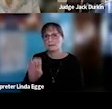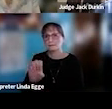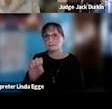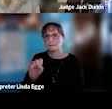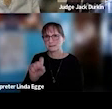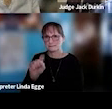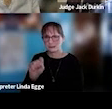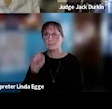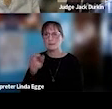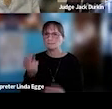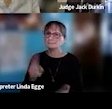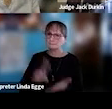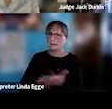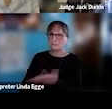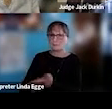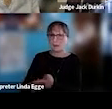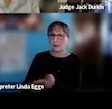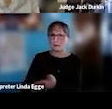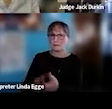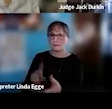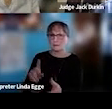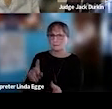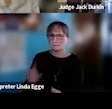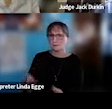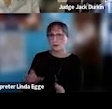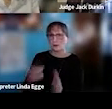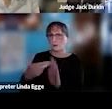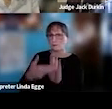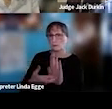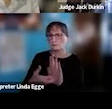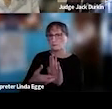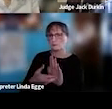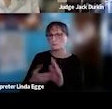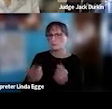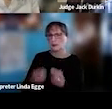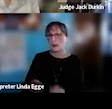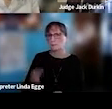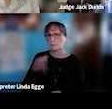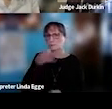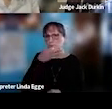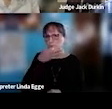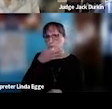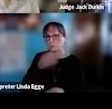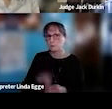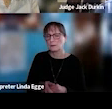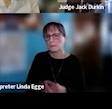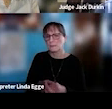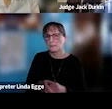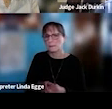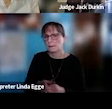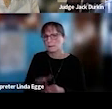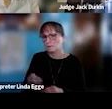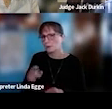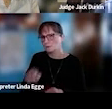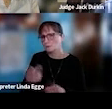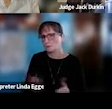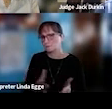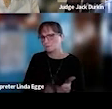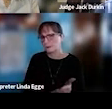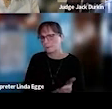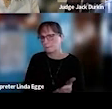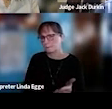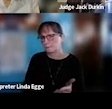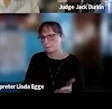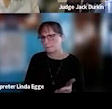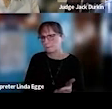sign up for that when you see. We'll have registration links coming out to the SAMHSA listserv where you can sign up.